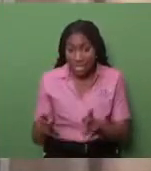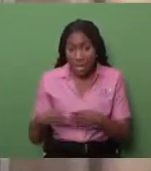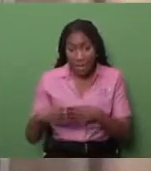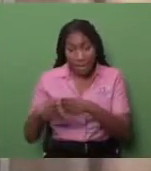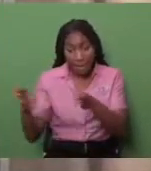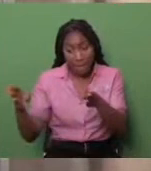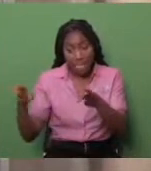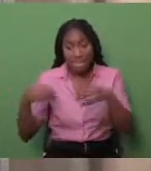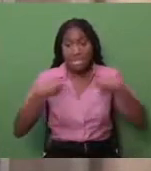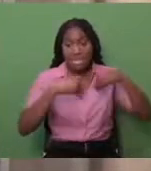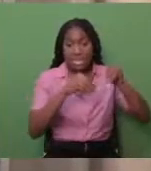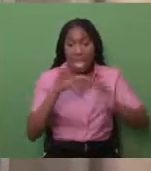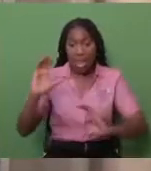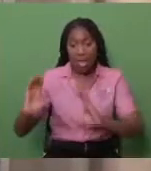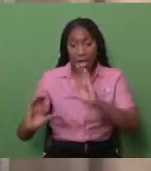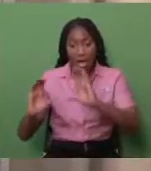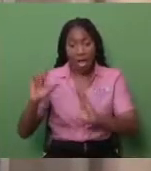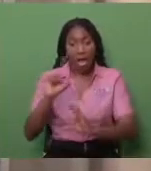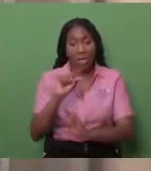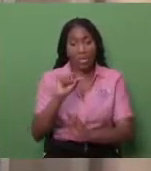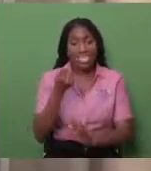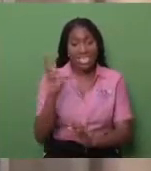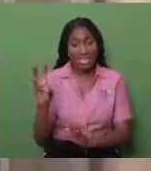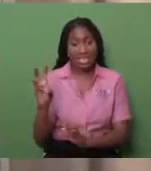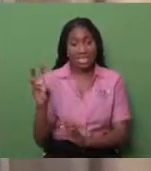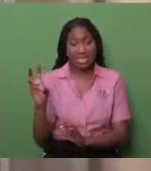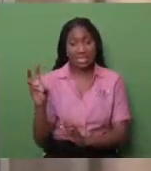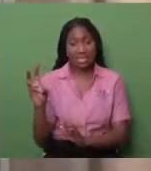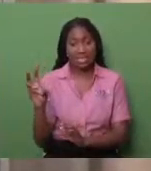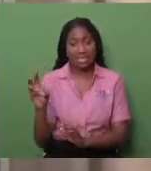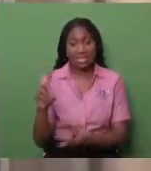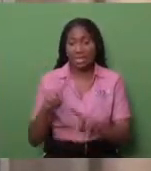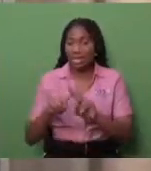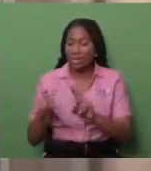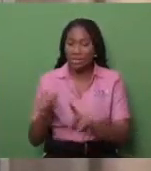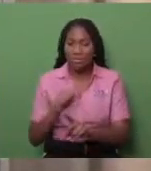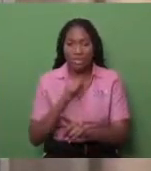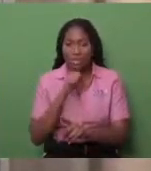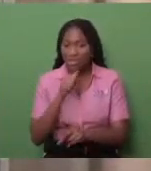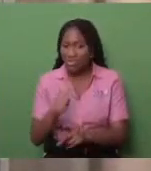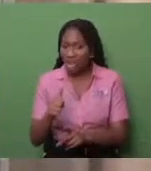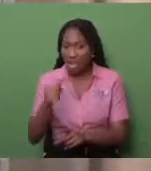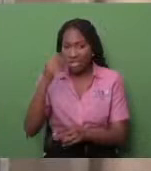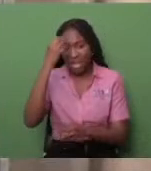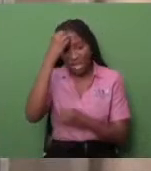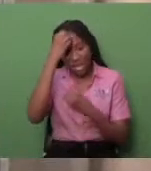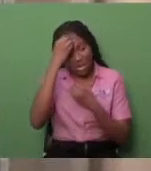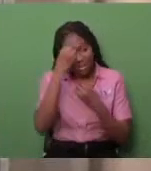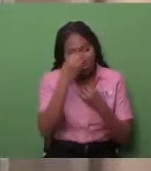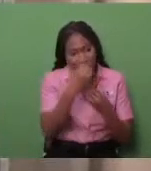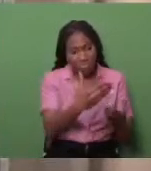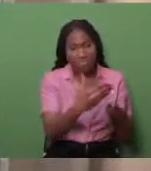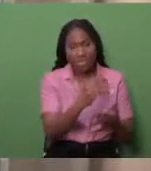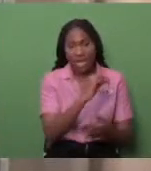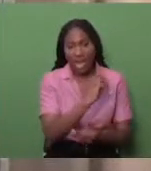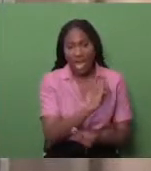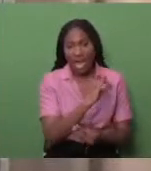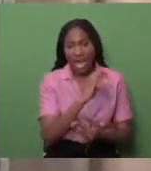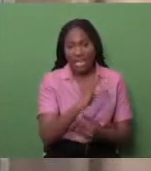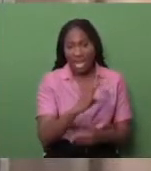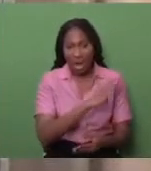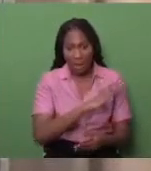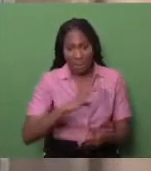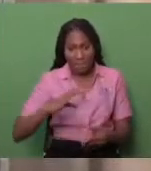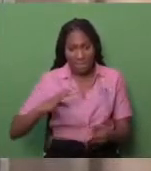Porsche, in 2016 and failed to disclose the sale to the Integrity Commission in